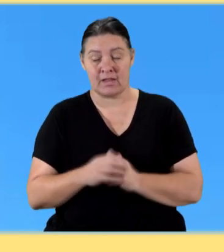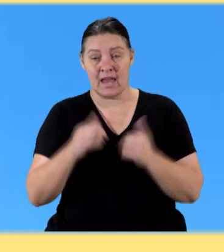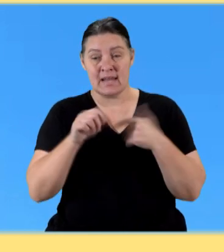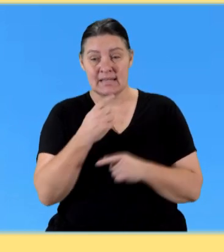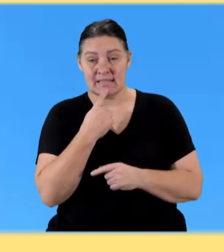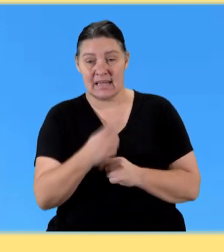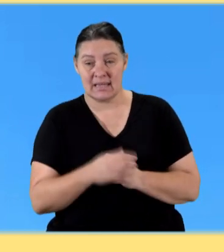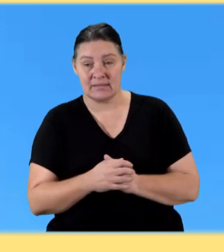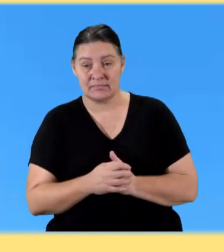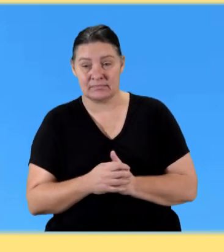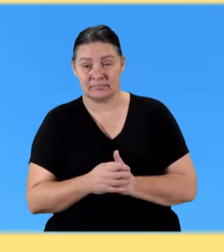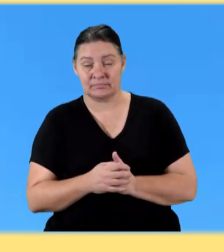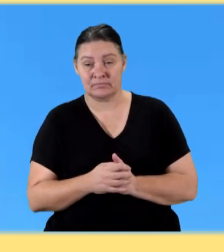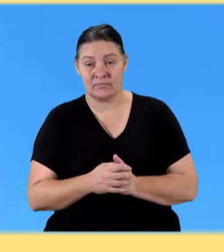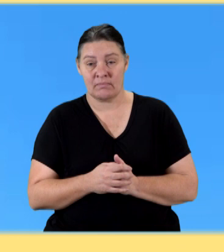It says,